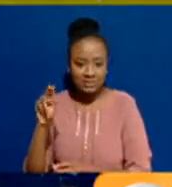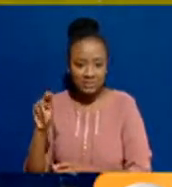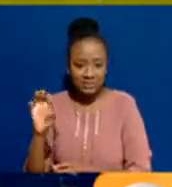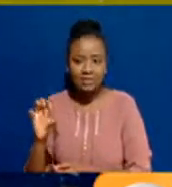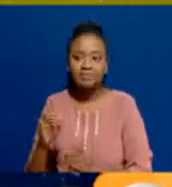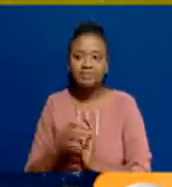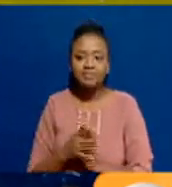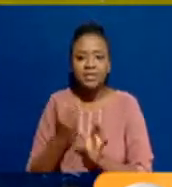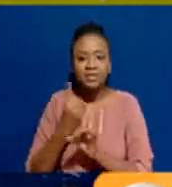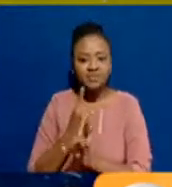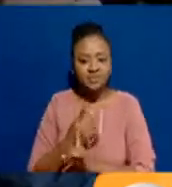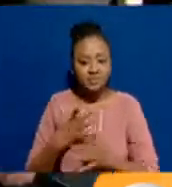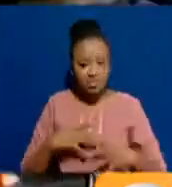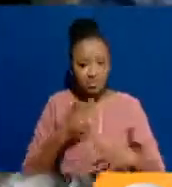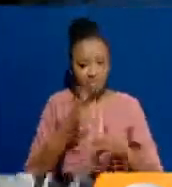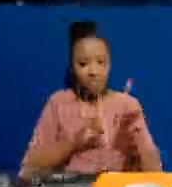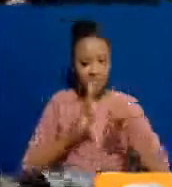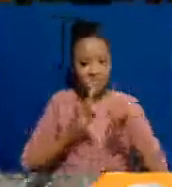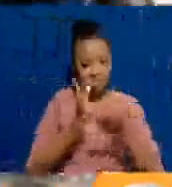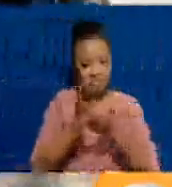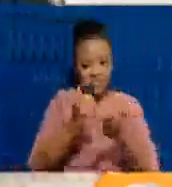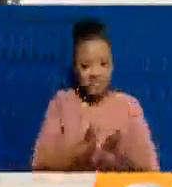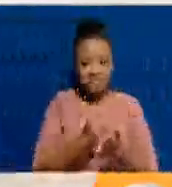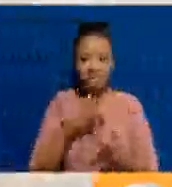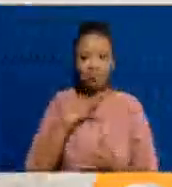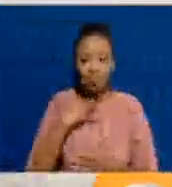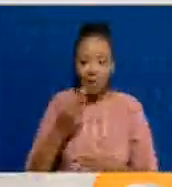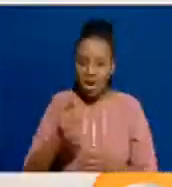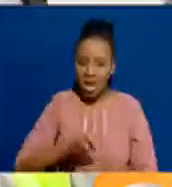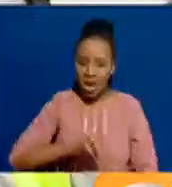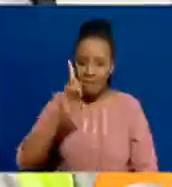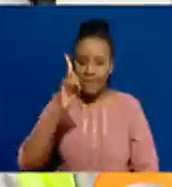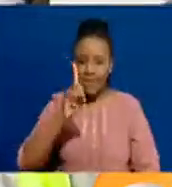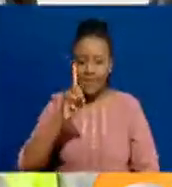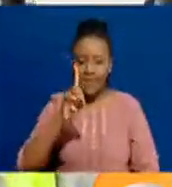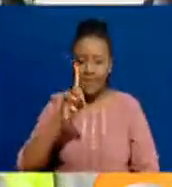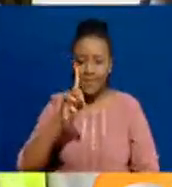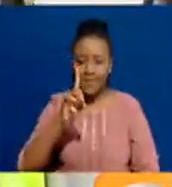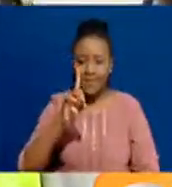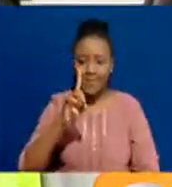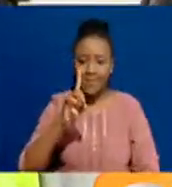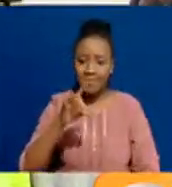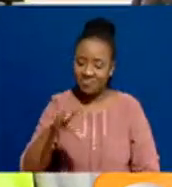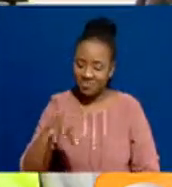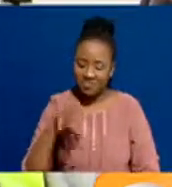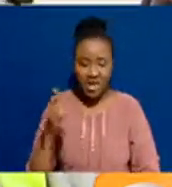in the transport sector are considering hiking fare prices. Inatunyonga.